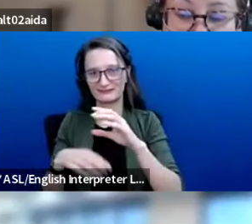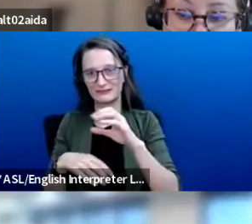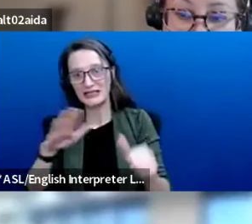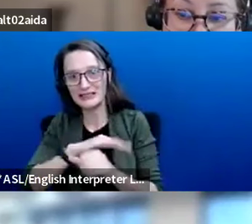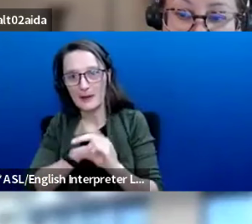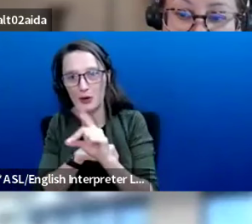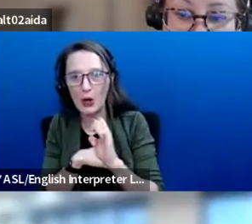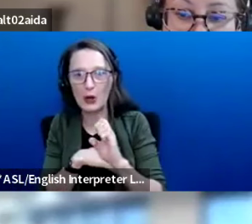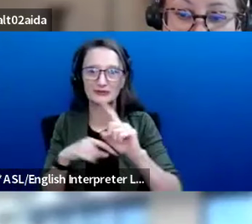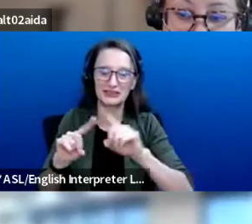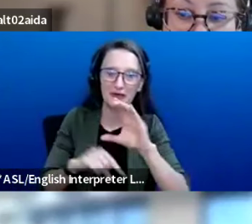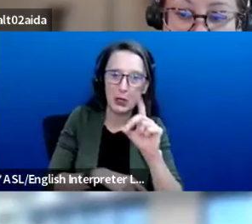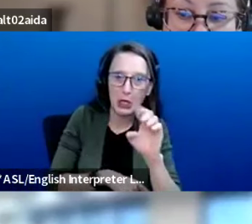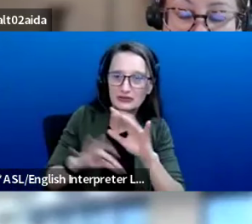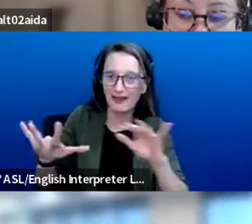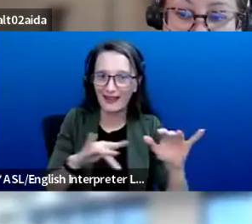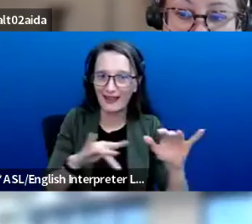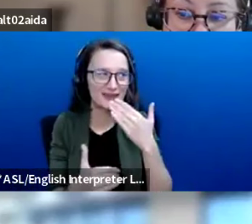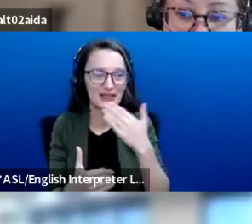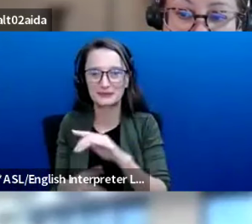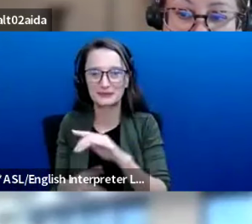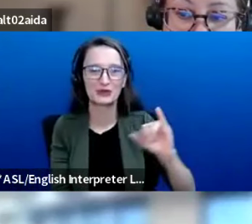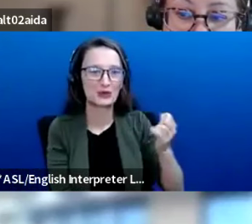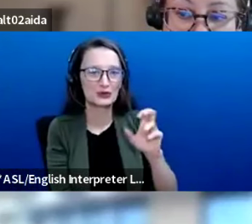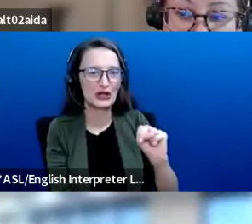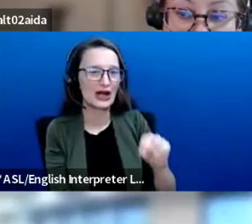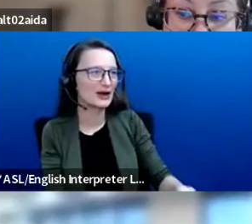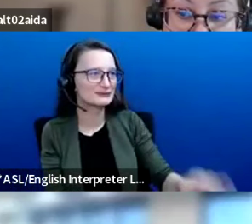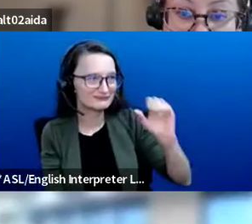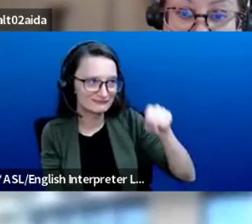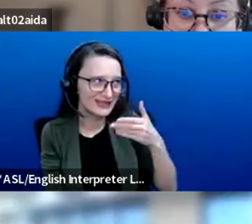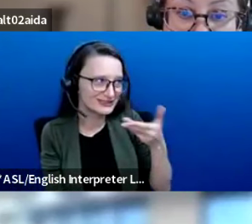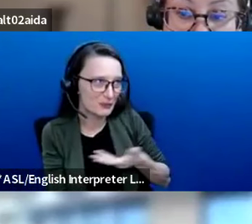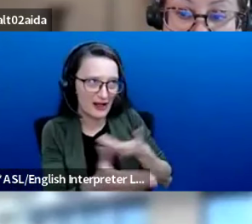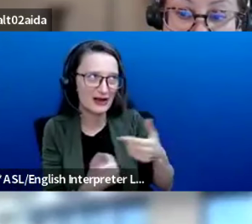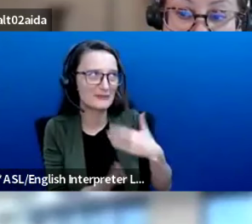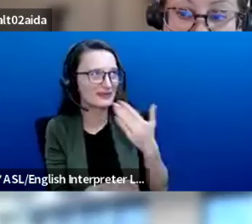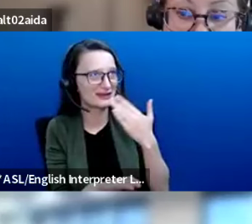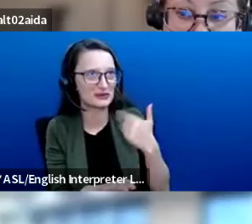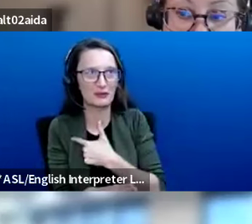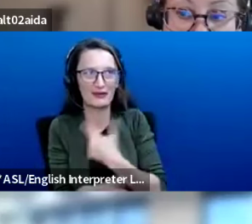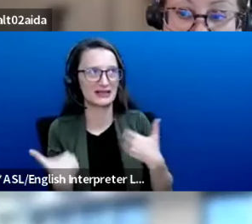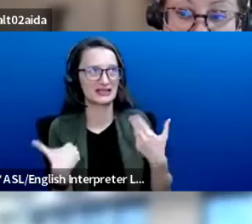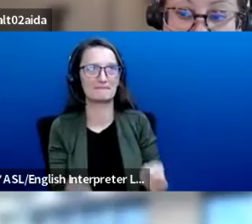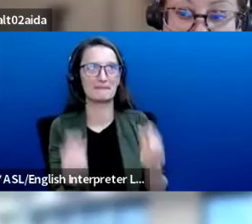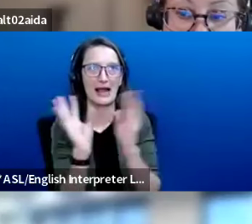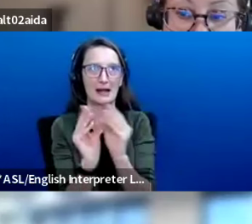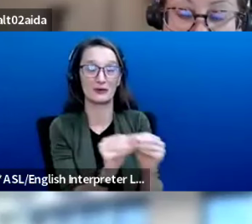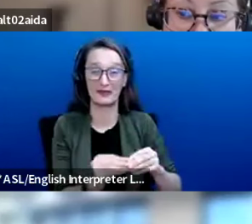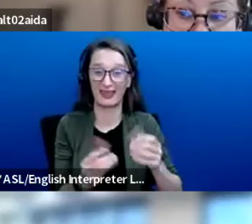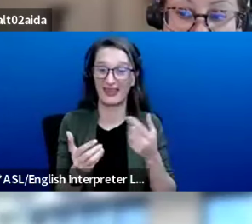We've already been able to have a number of meetings and things move very fast in our community services department these days.